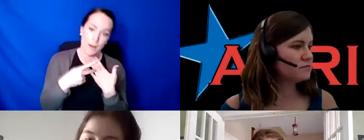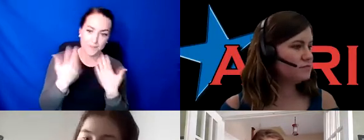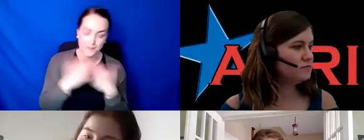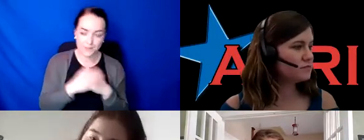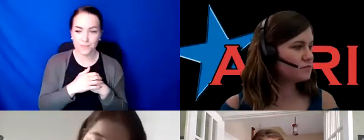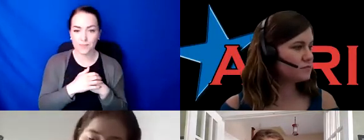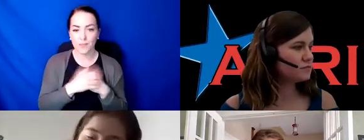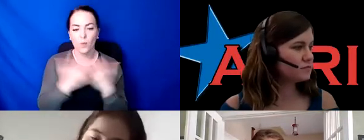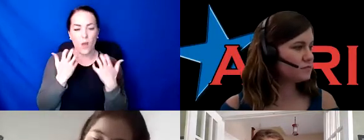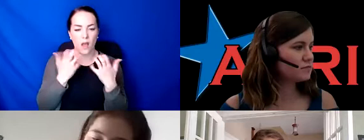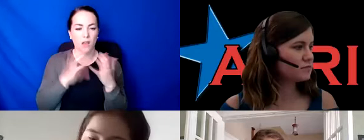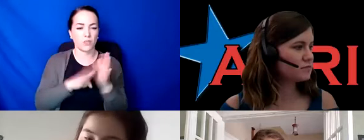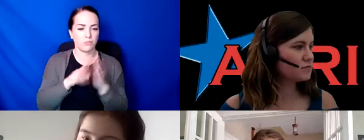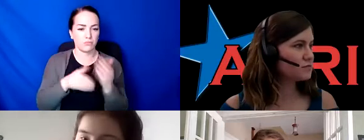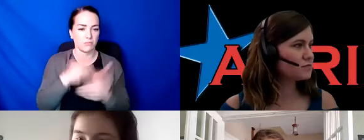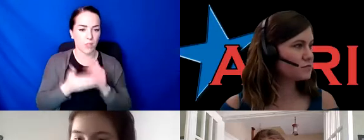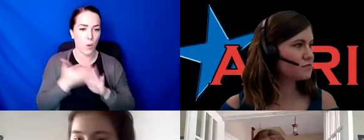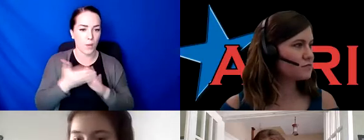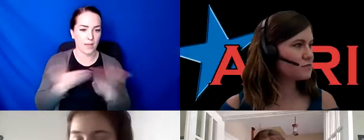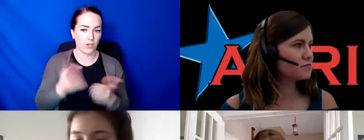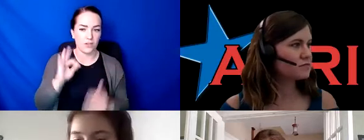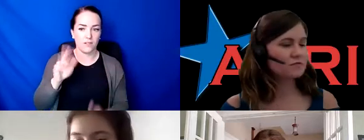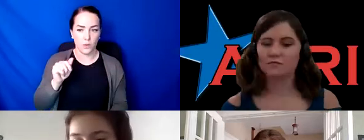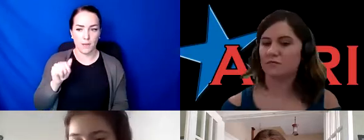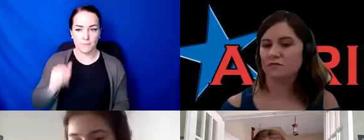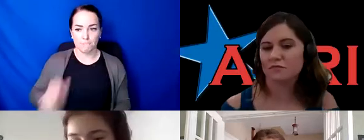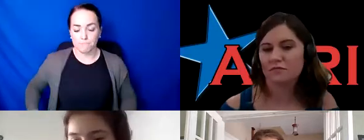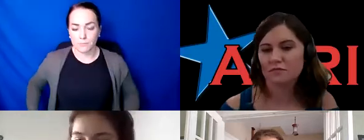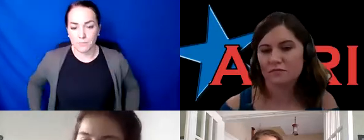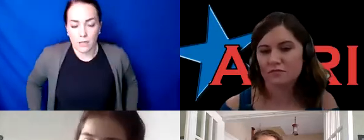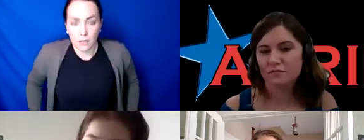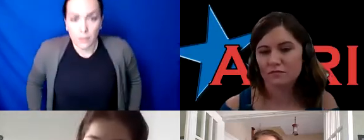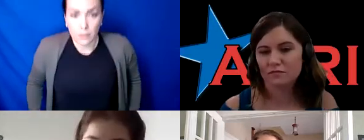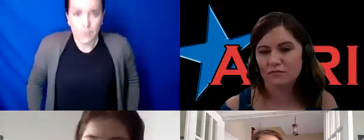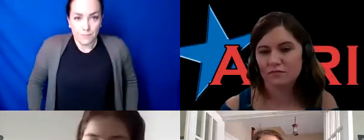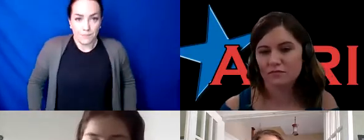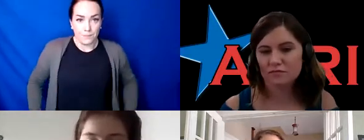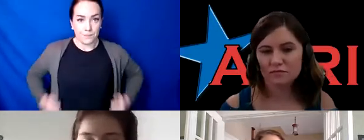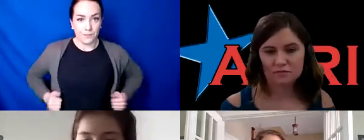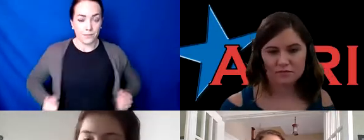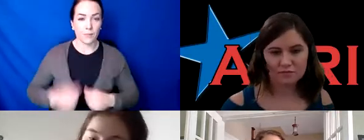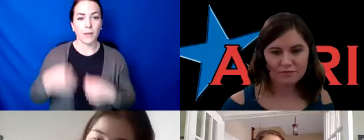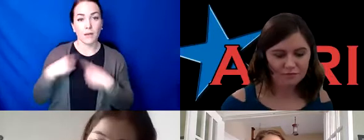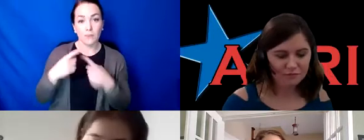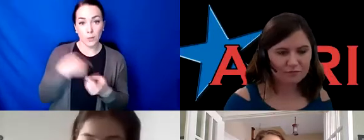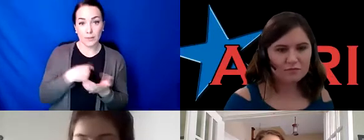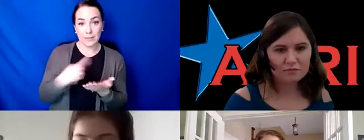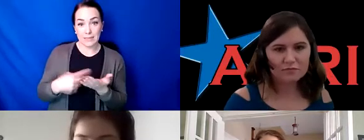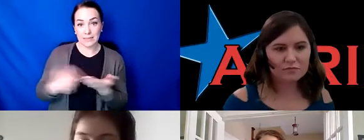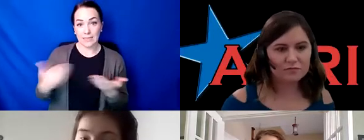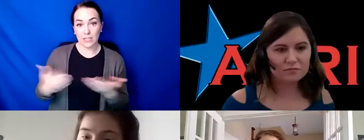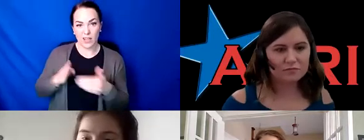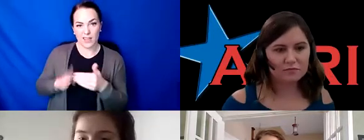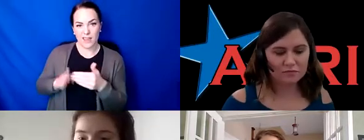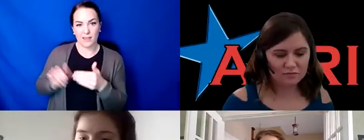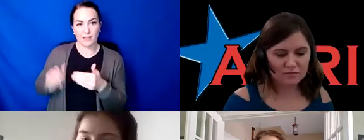going in Florida. But in regards to what we've been discussing just here at the latter end of this